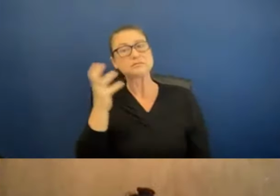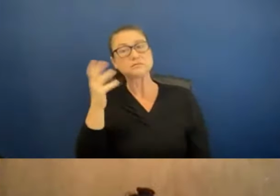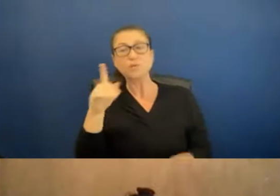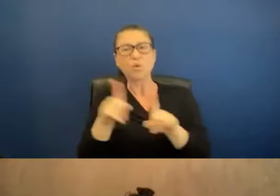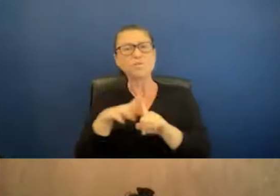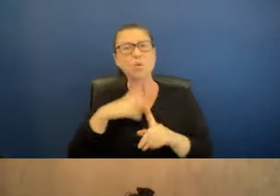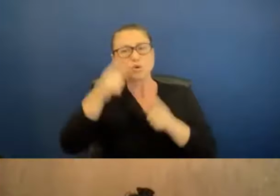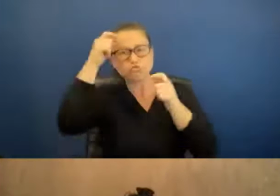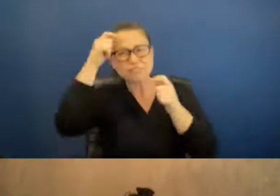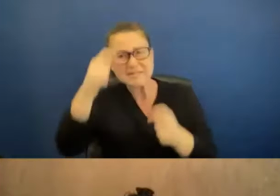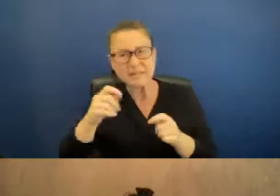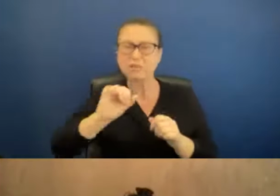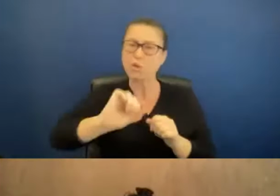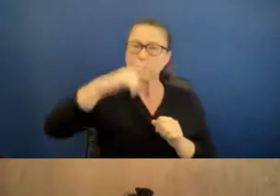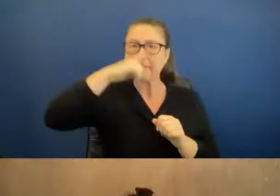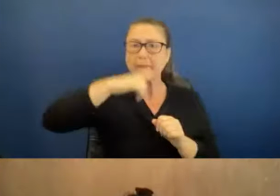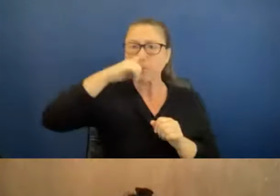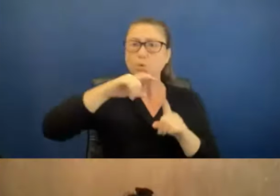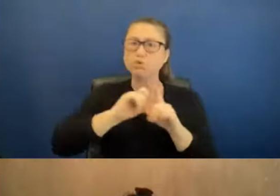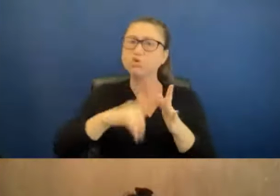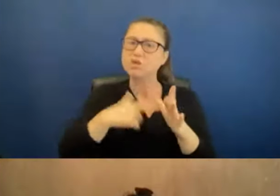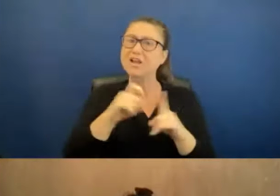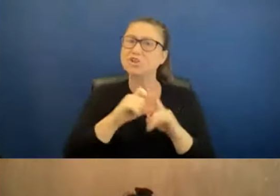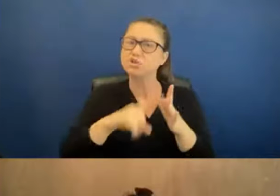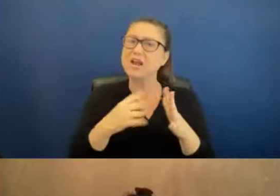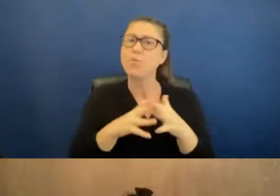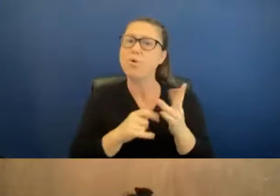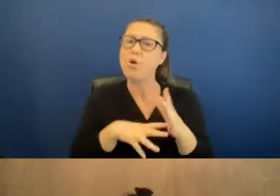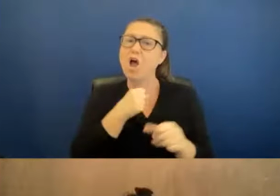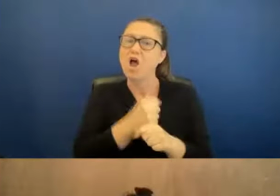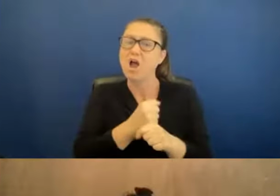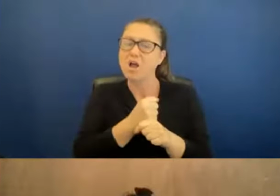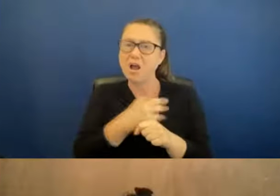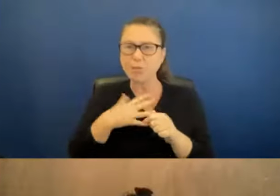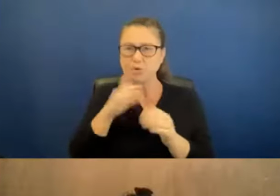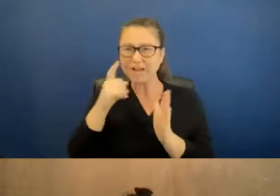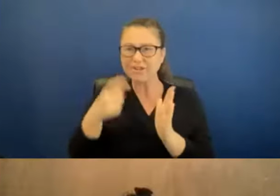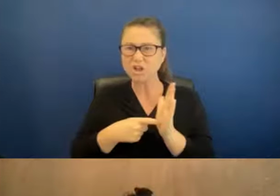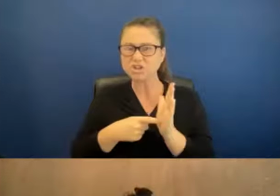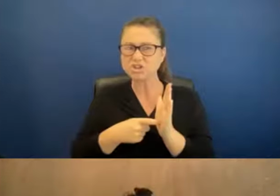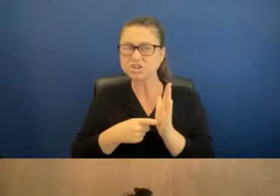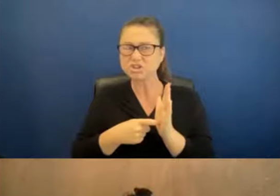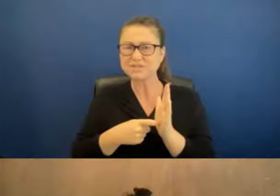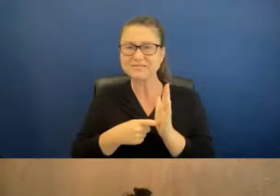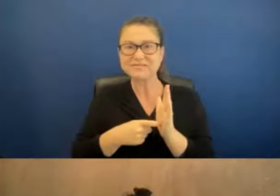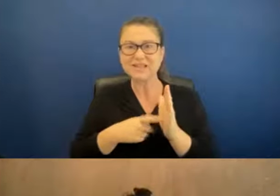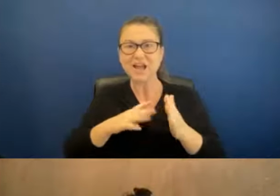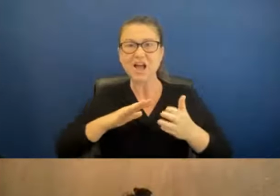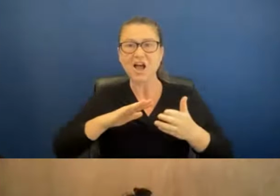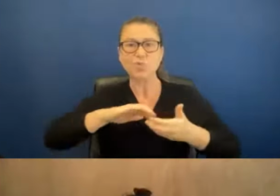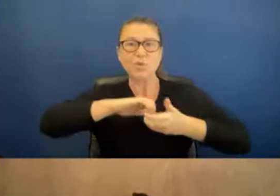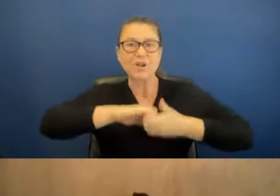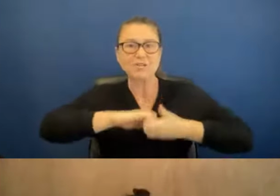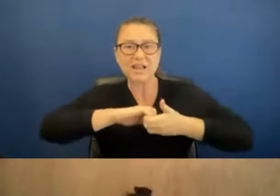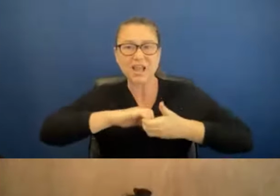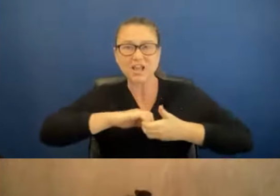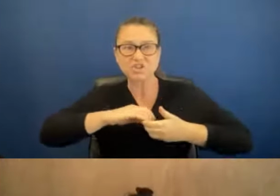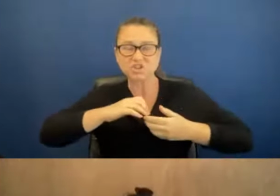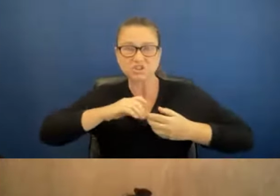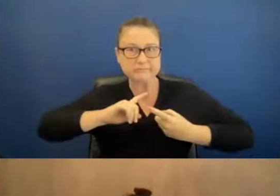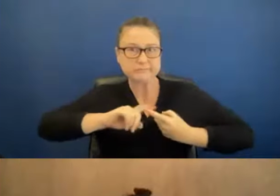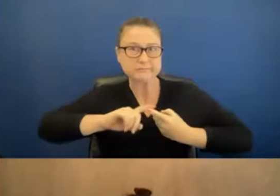my respects to judge around people and, and acknowledge that our reconciliation is ongoing business that we still